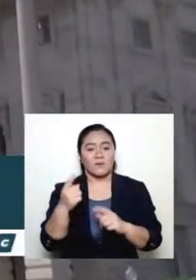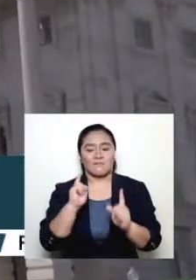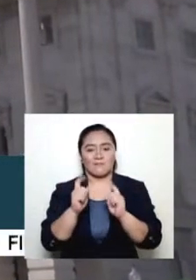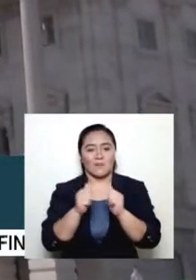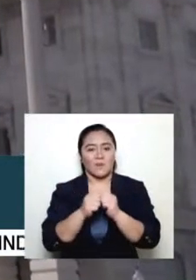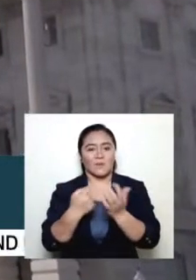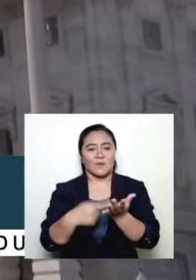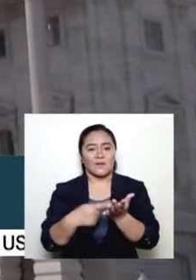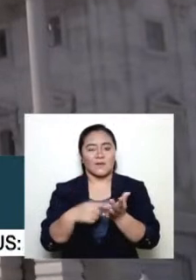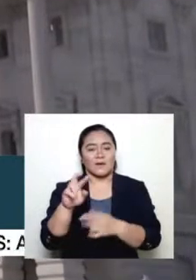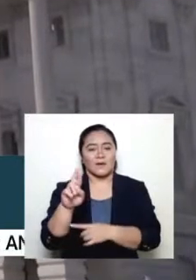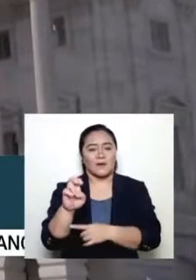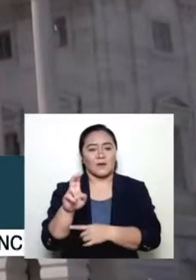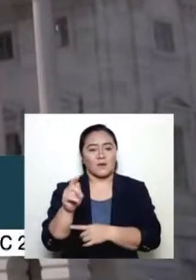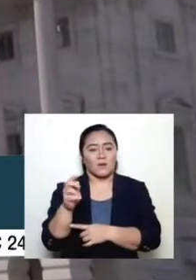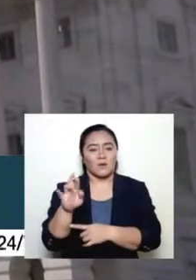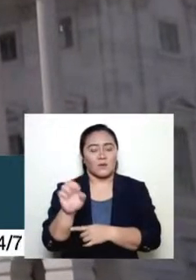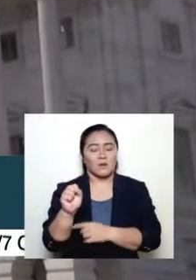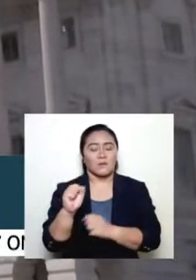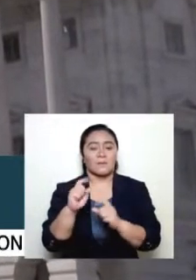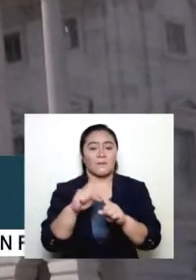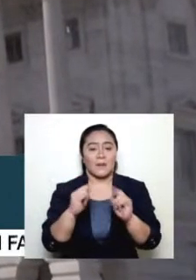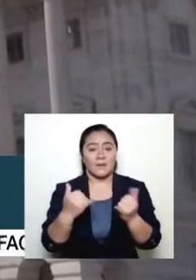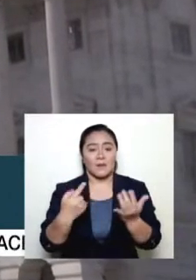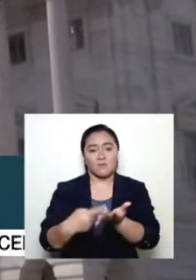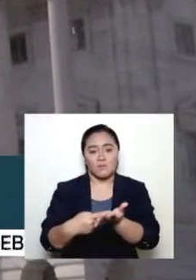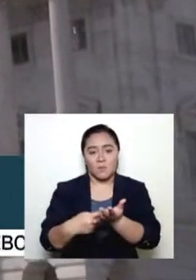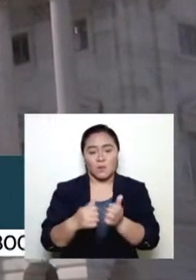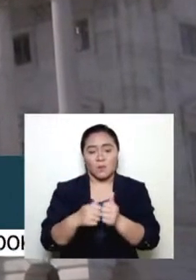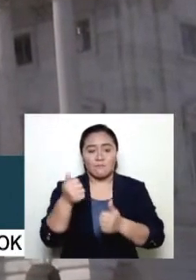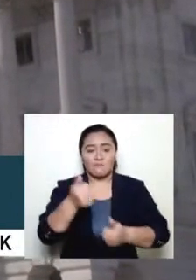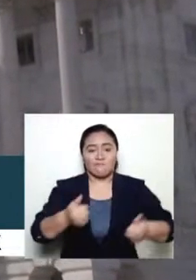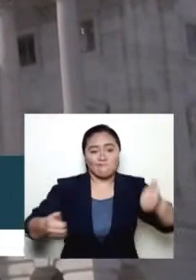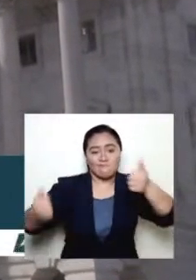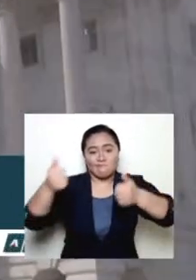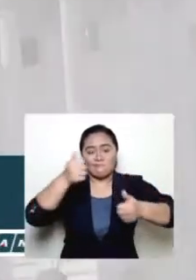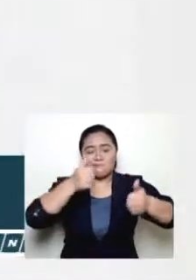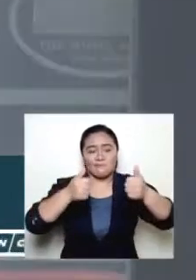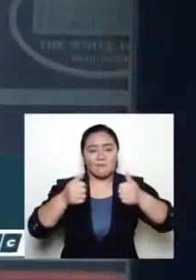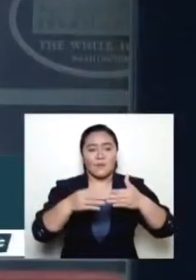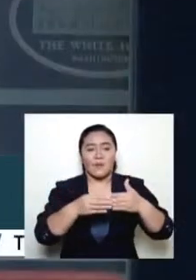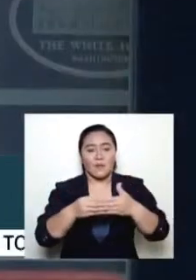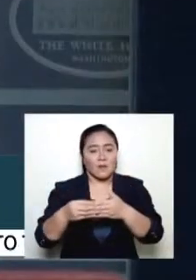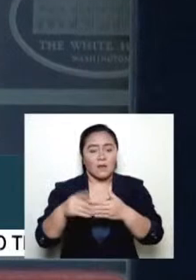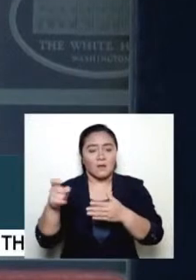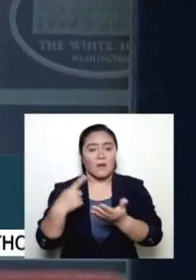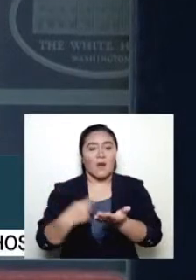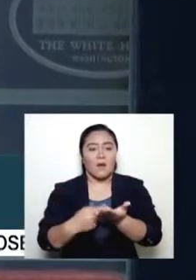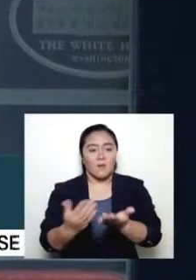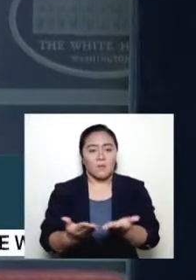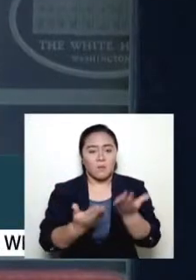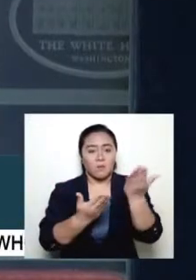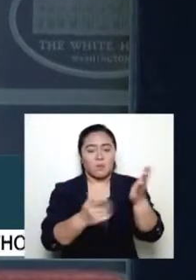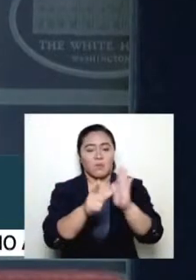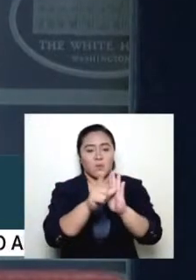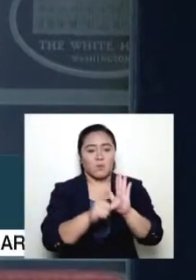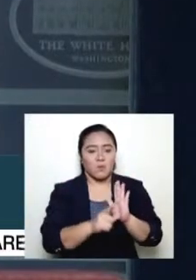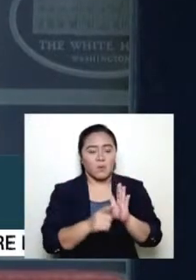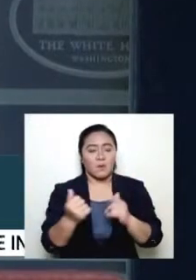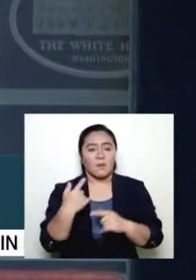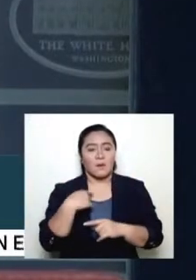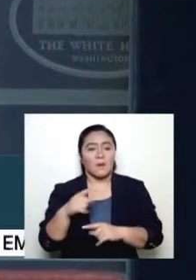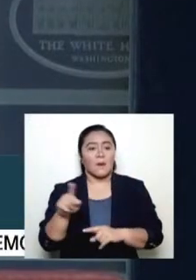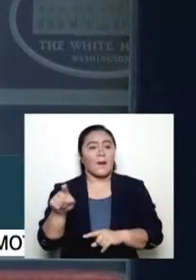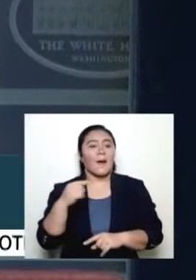said to be negotiating with U.S. congressional leaders who are working on fast-tracking legislation. Though White House Press Secretary Jen Psaki said there's